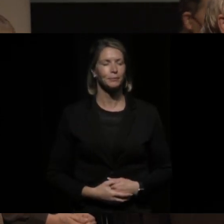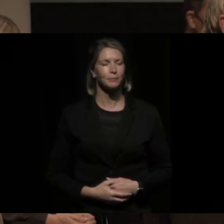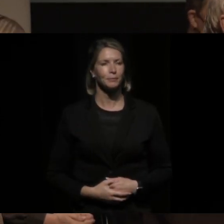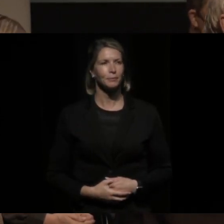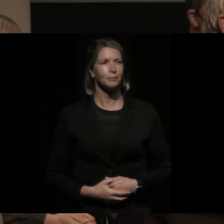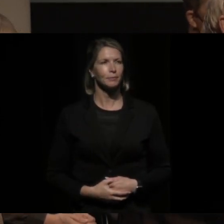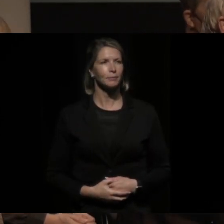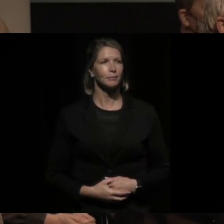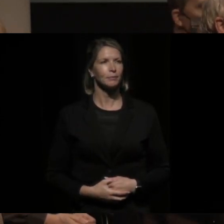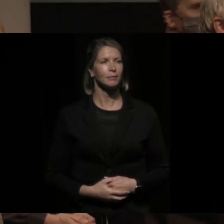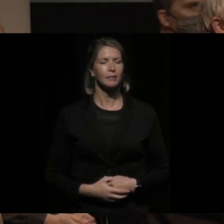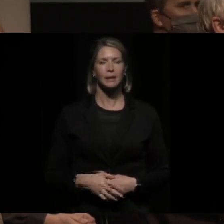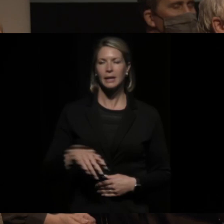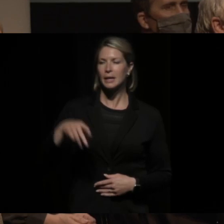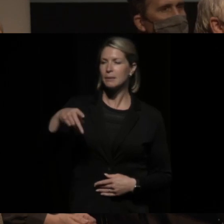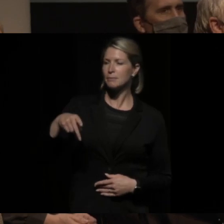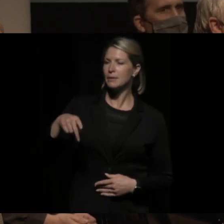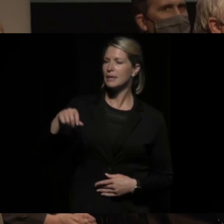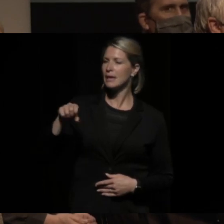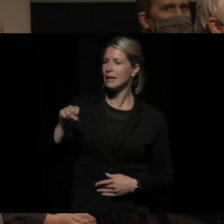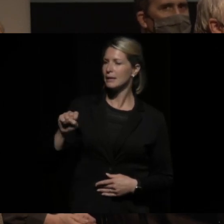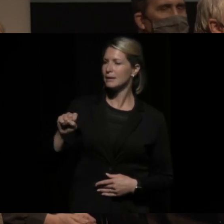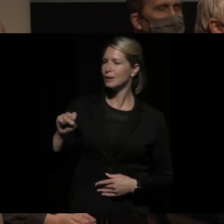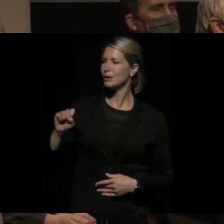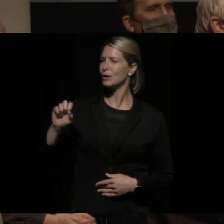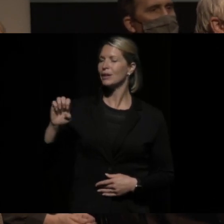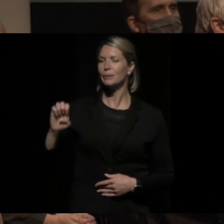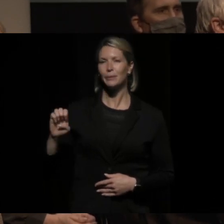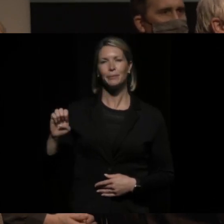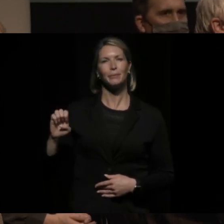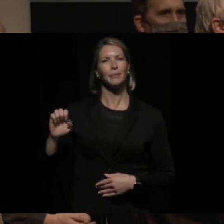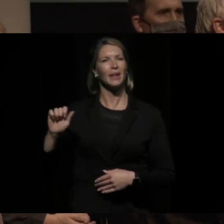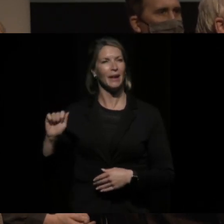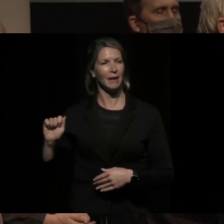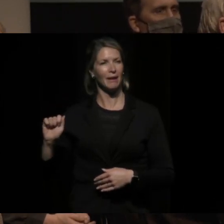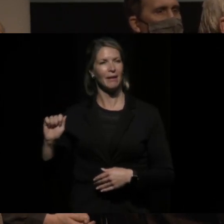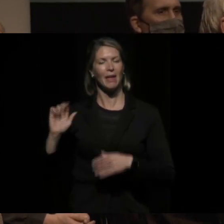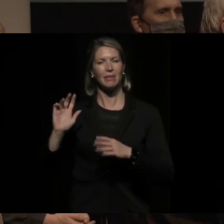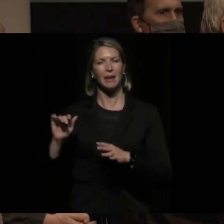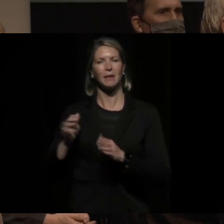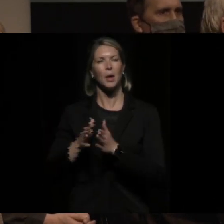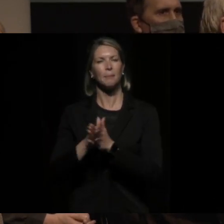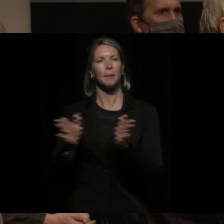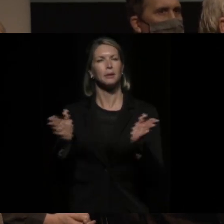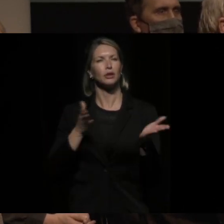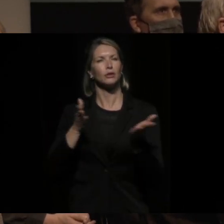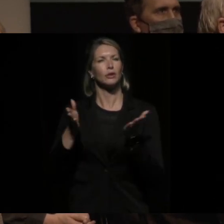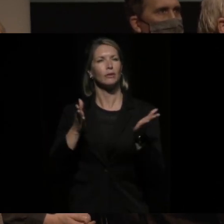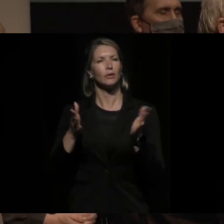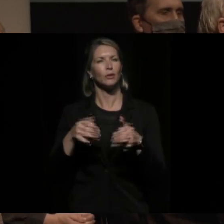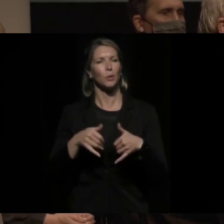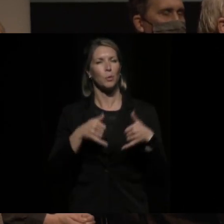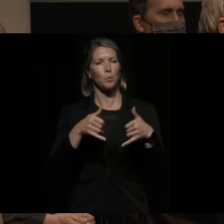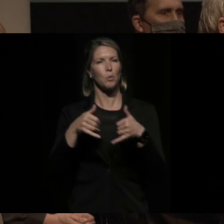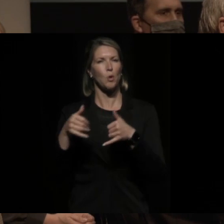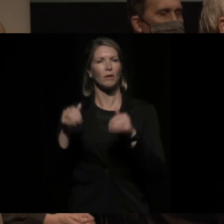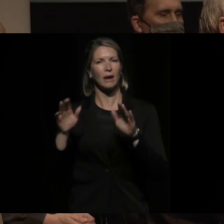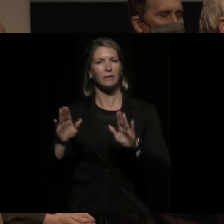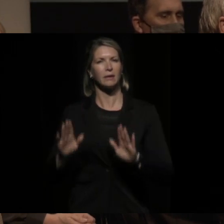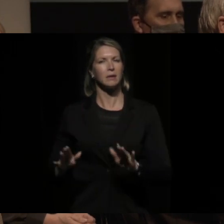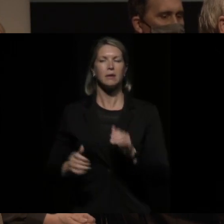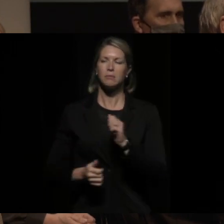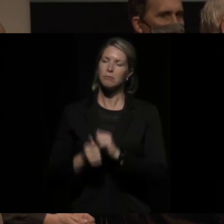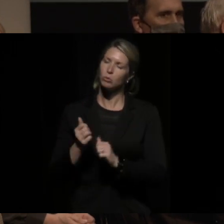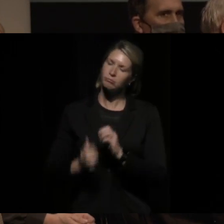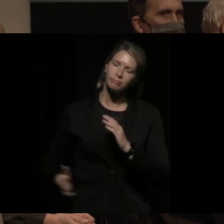The Public Service Award of Excellence is the highest honor an employee can receive from the Government of Newfoundland and Labrador,